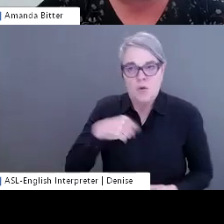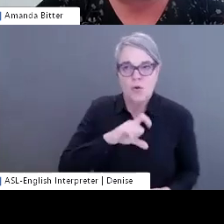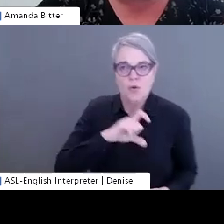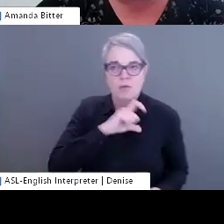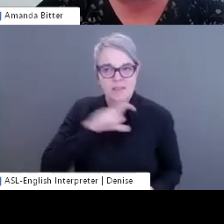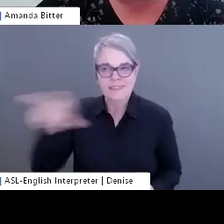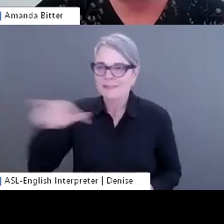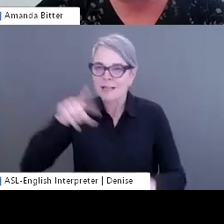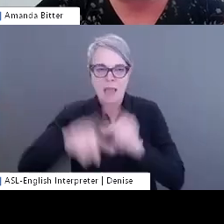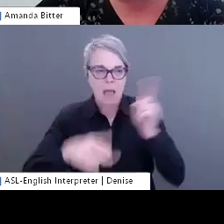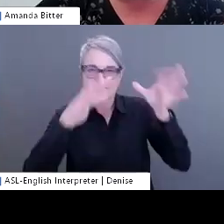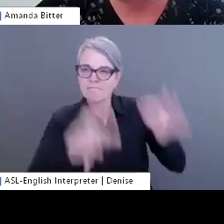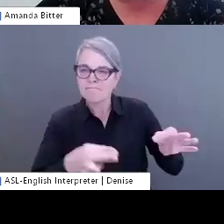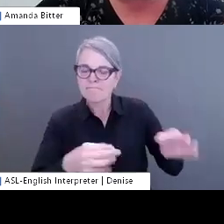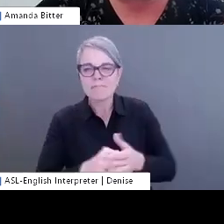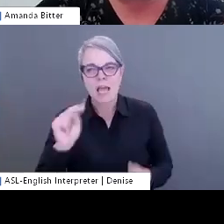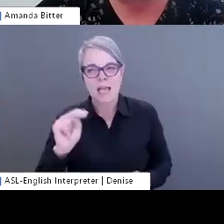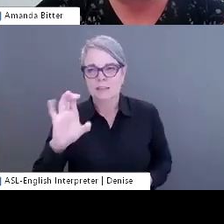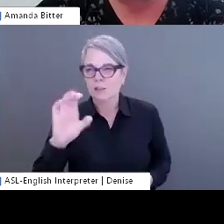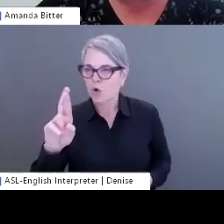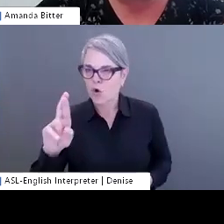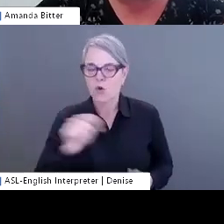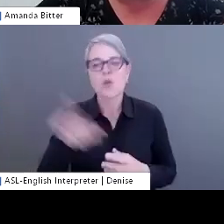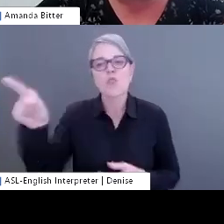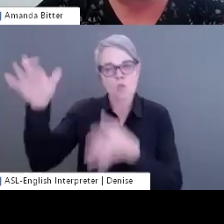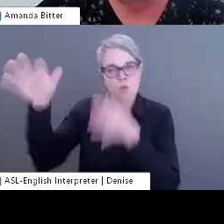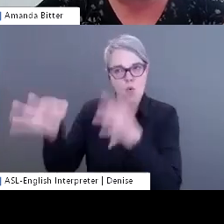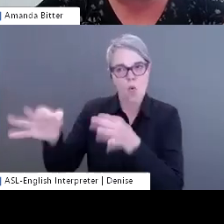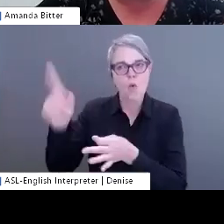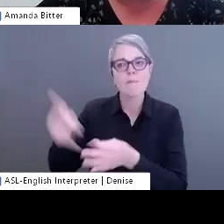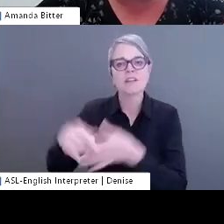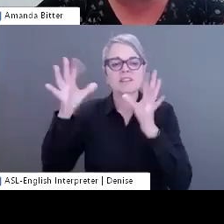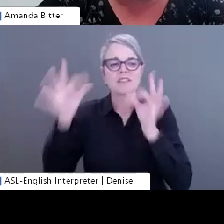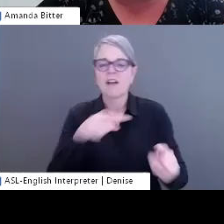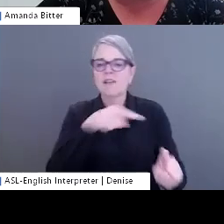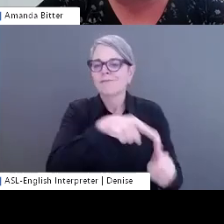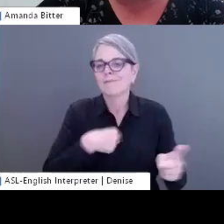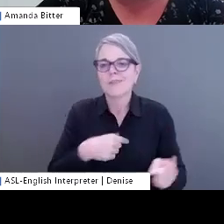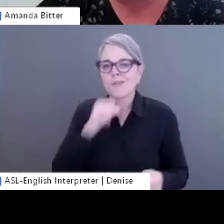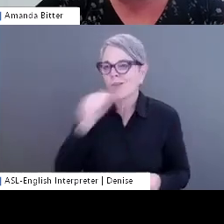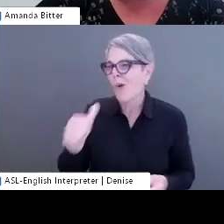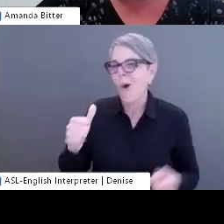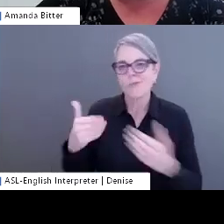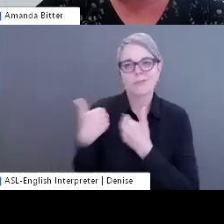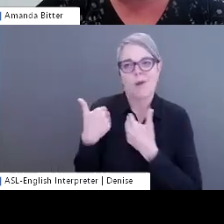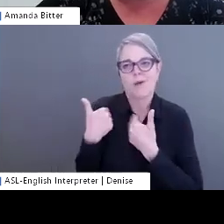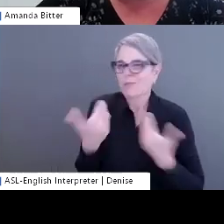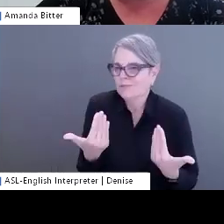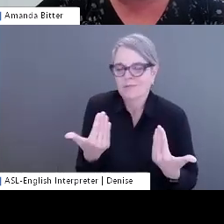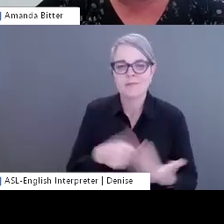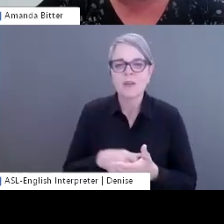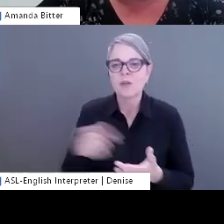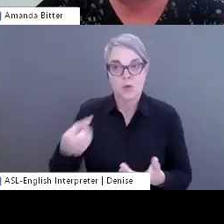criminally responsible. So it's up to the courts to deem someone not responsible for a criminal offense. We can't make